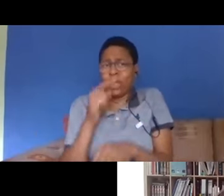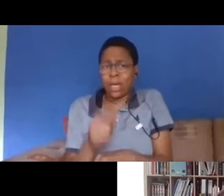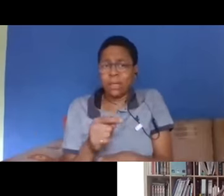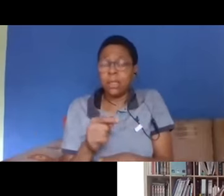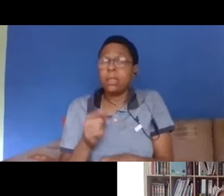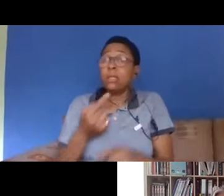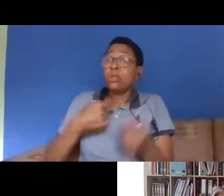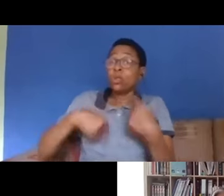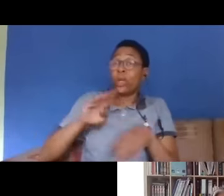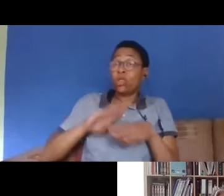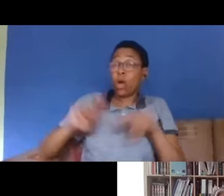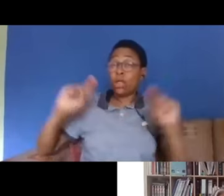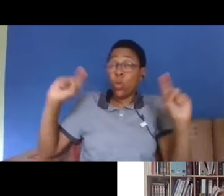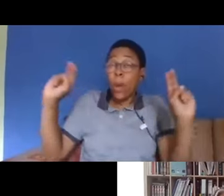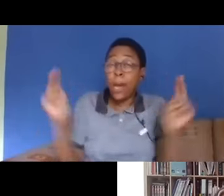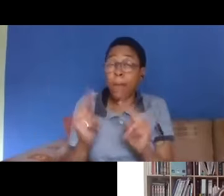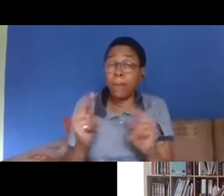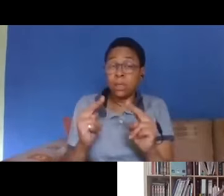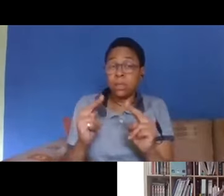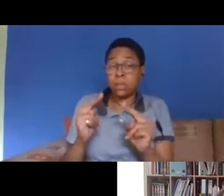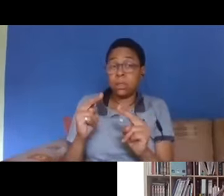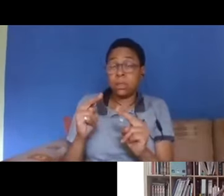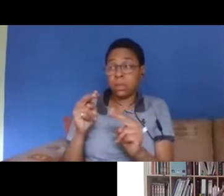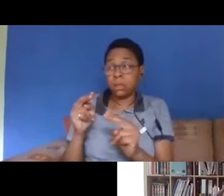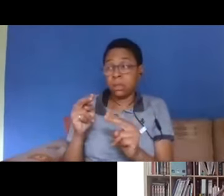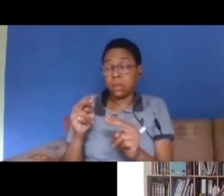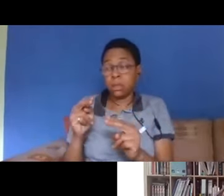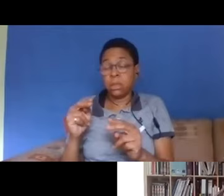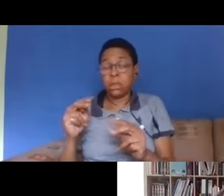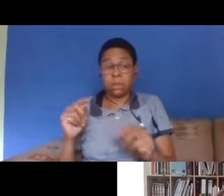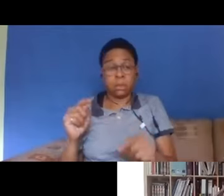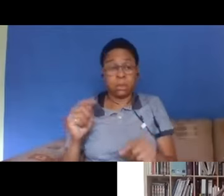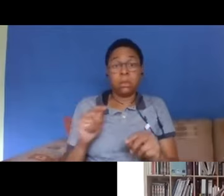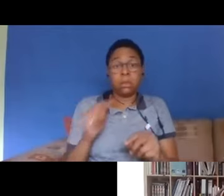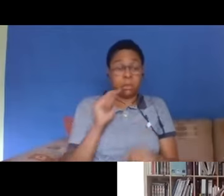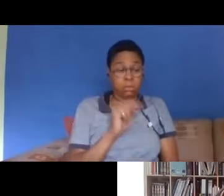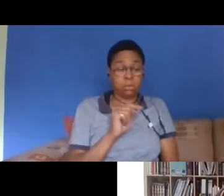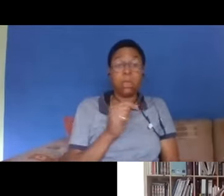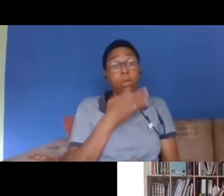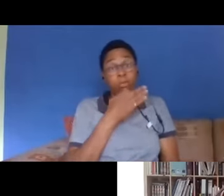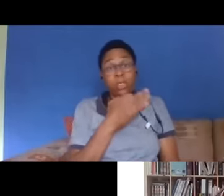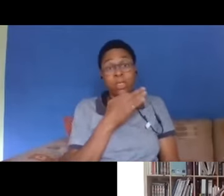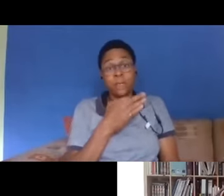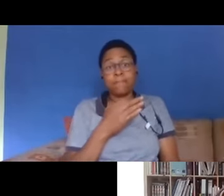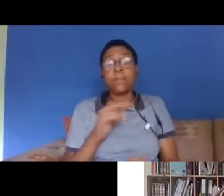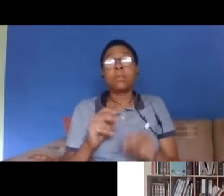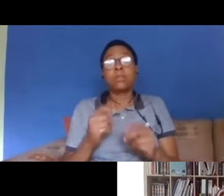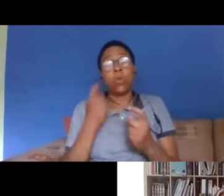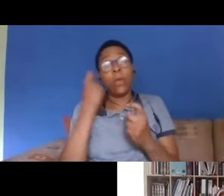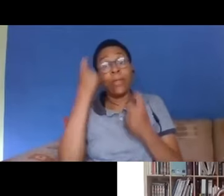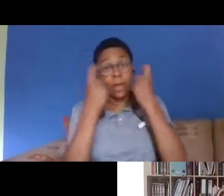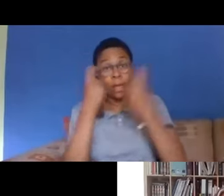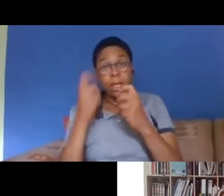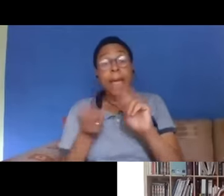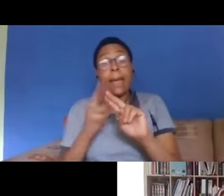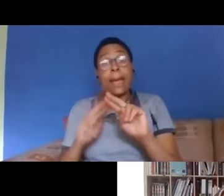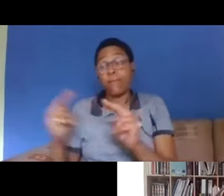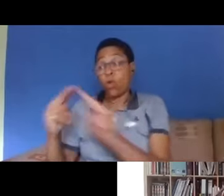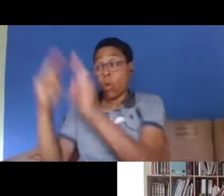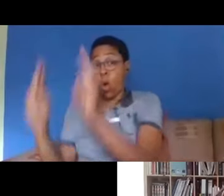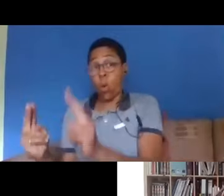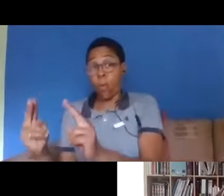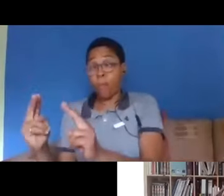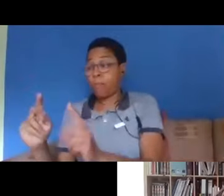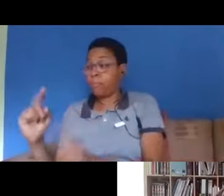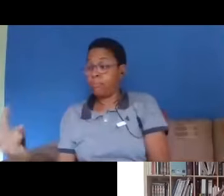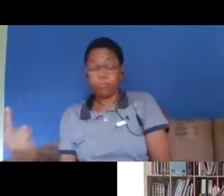to. So if you're going between home and a dance studio, trying